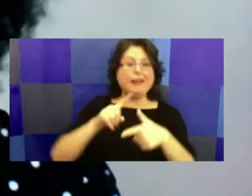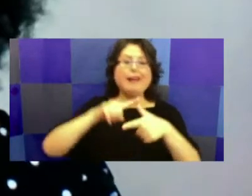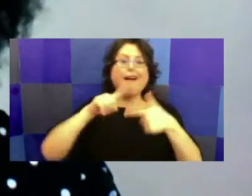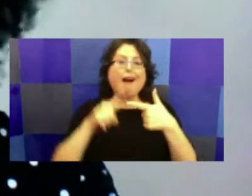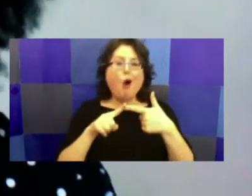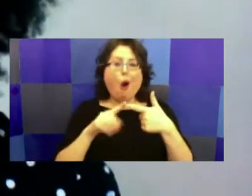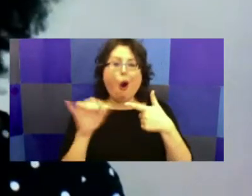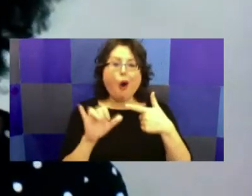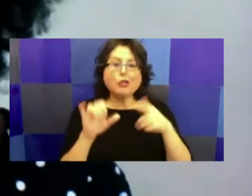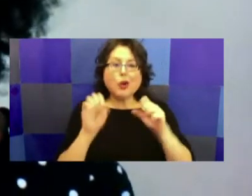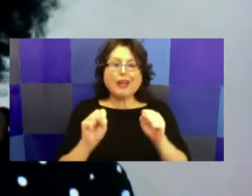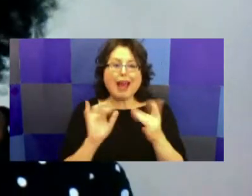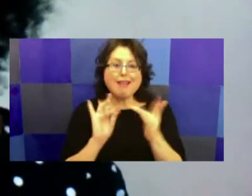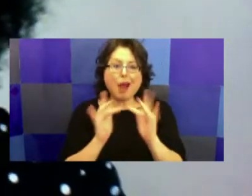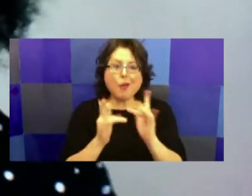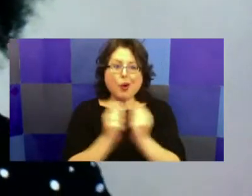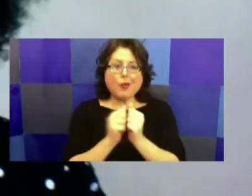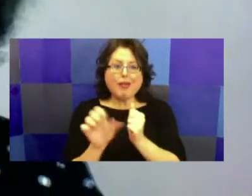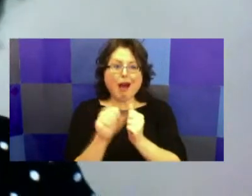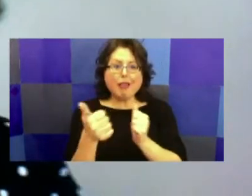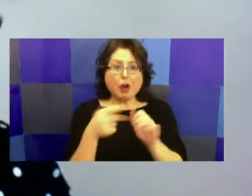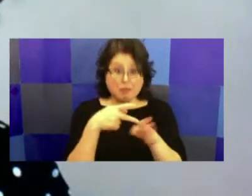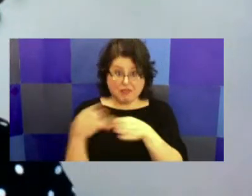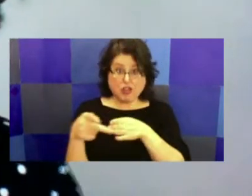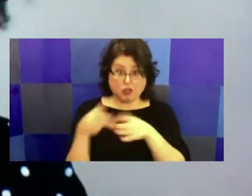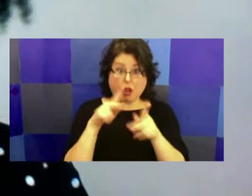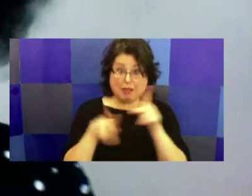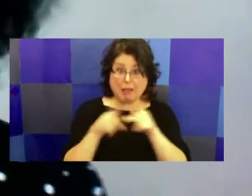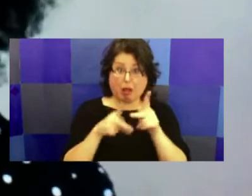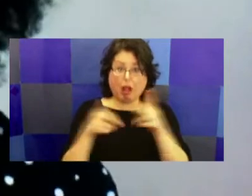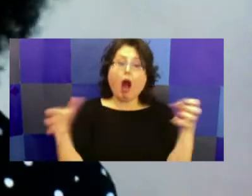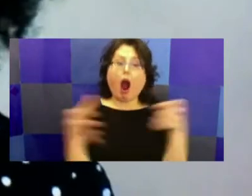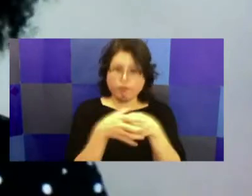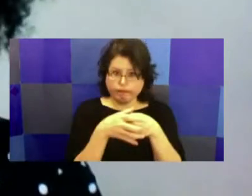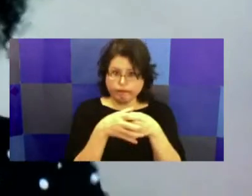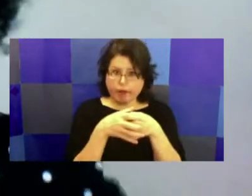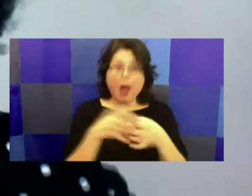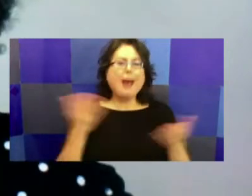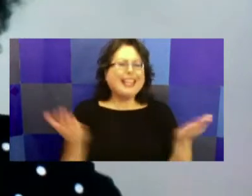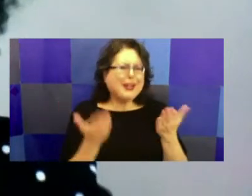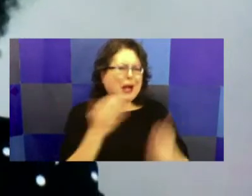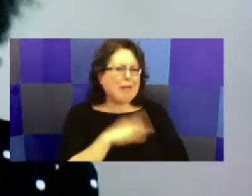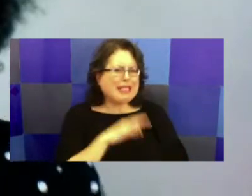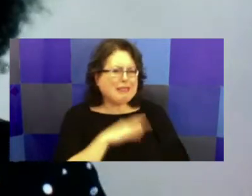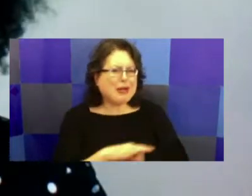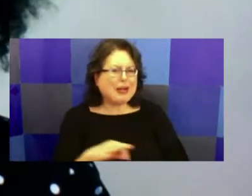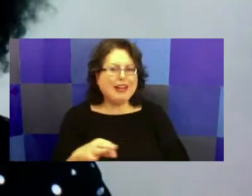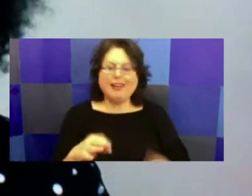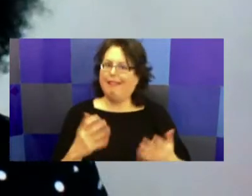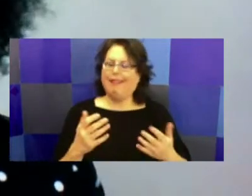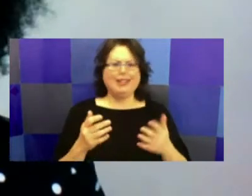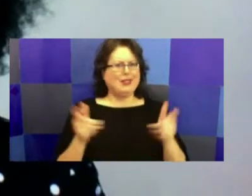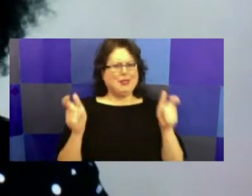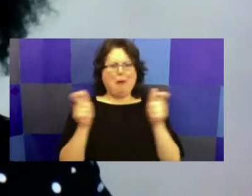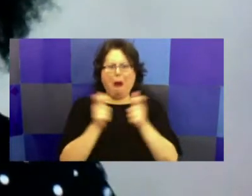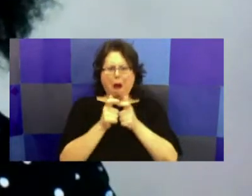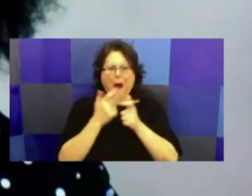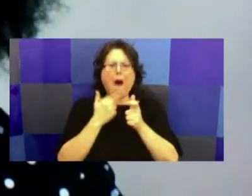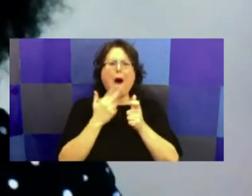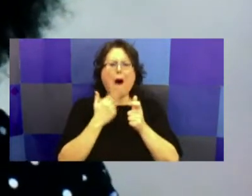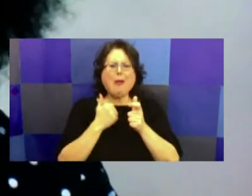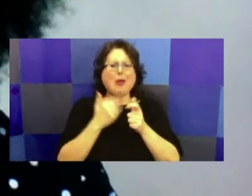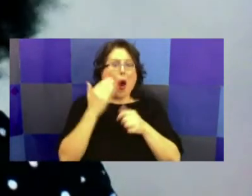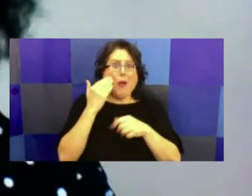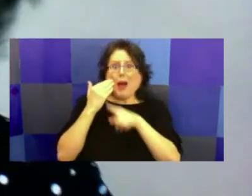with other professionals. And, you know, of course, we know that at Pittsburgh, there's 0.6 degrees of separation. However, what's